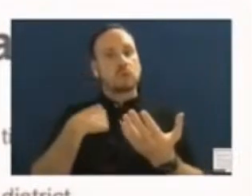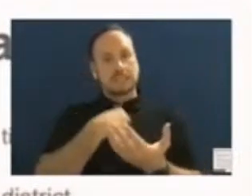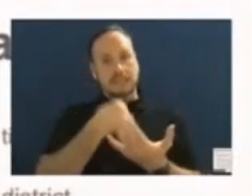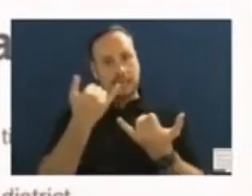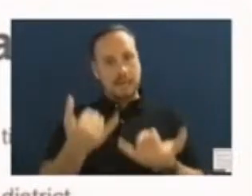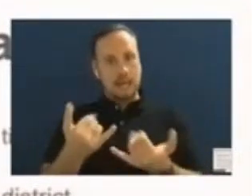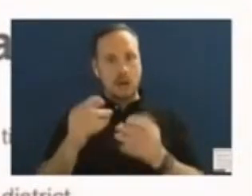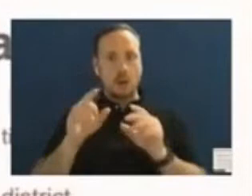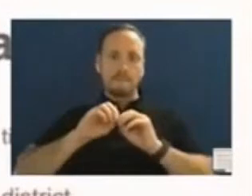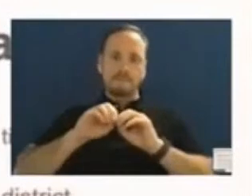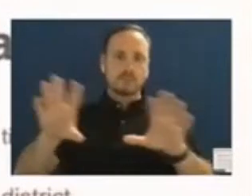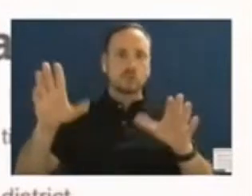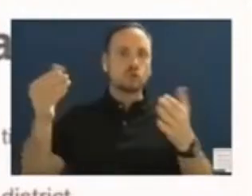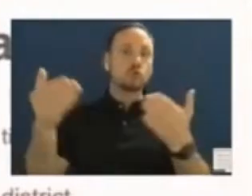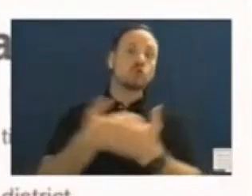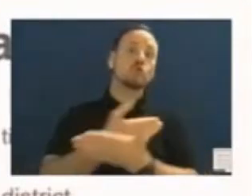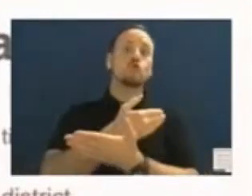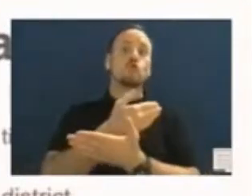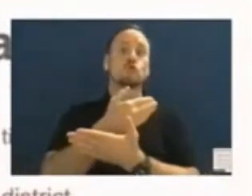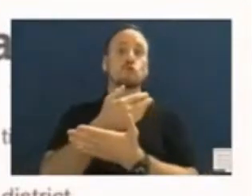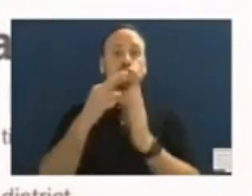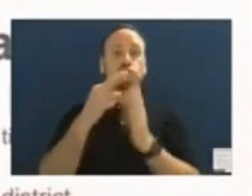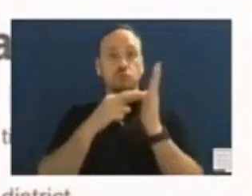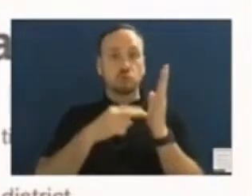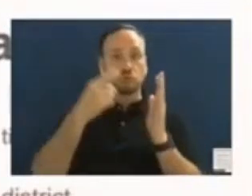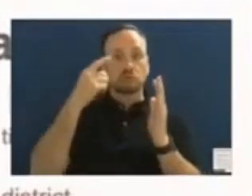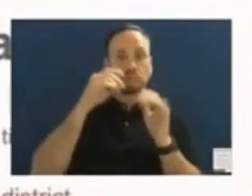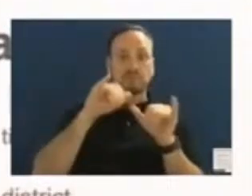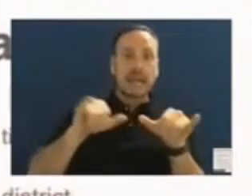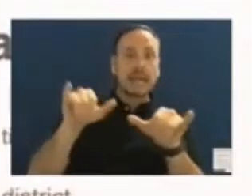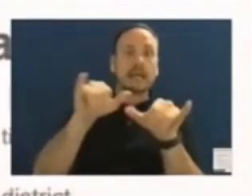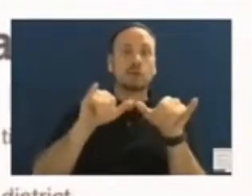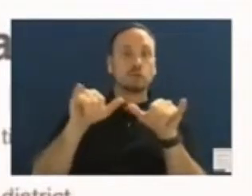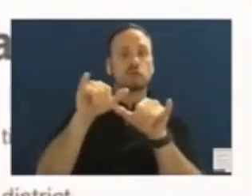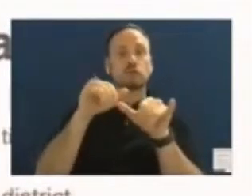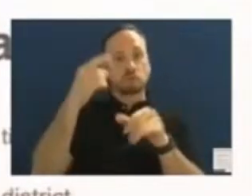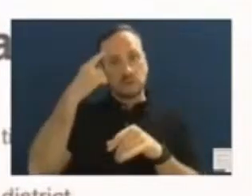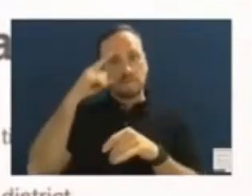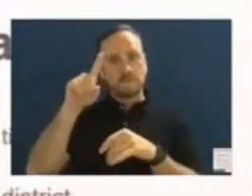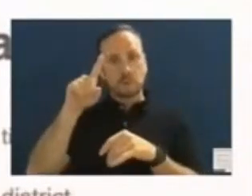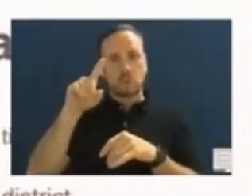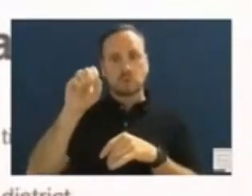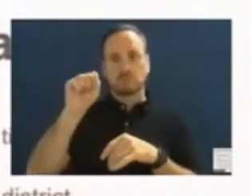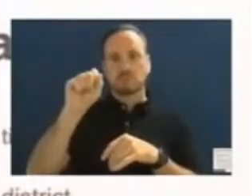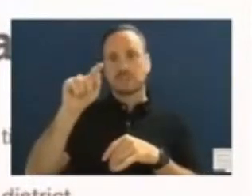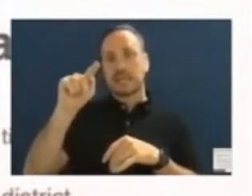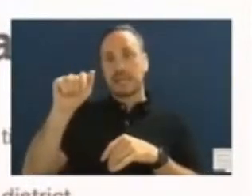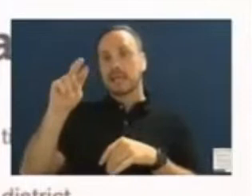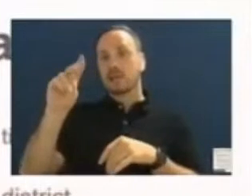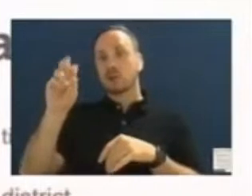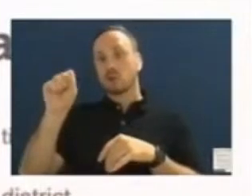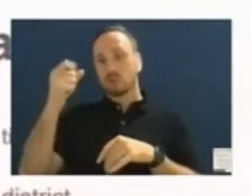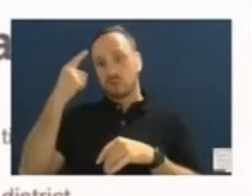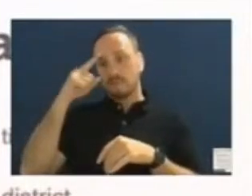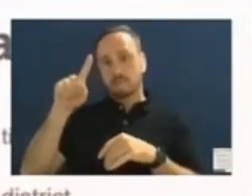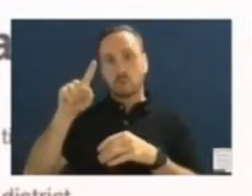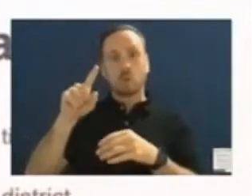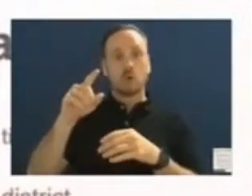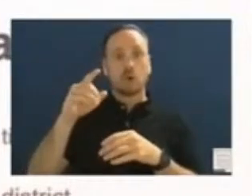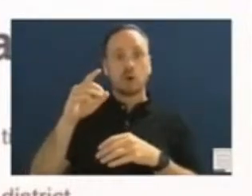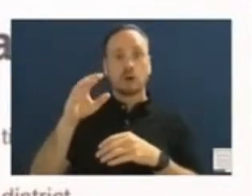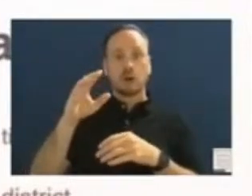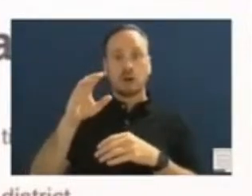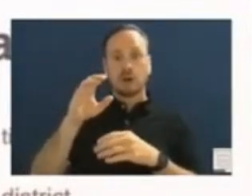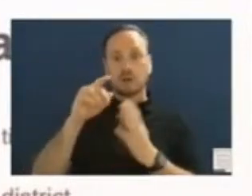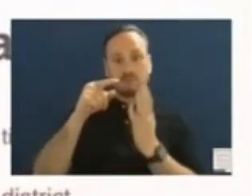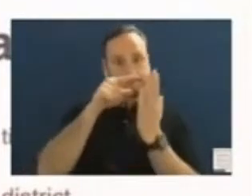We have shared these screen time standards with our principals already. They are working with their learning community superintendents on evaluating their schedules